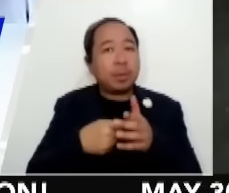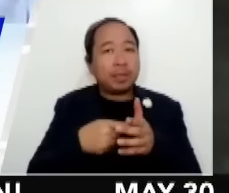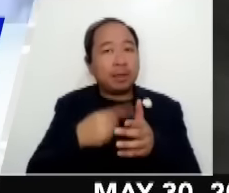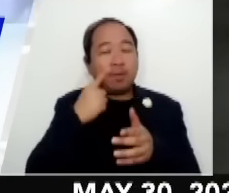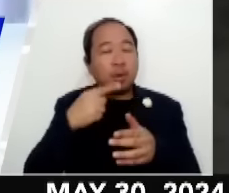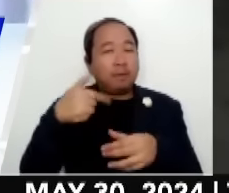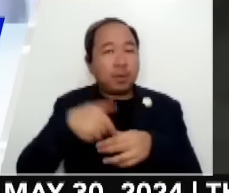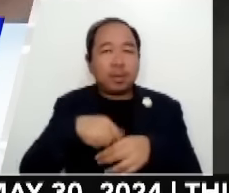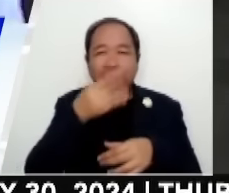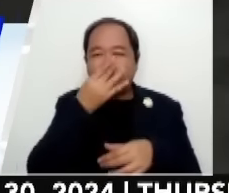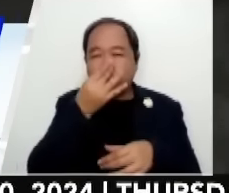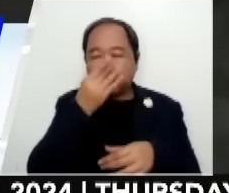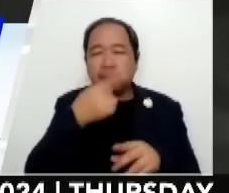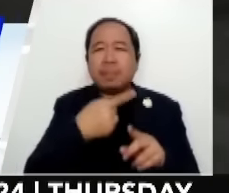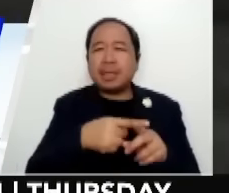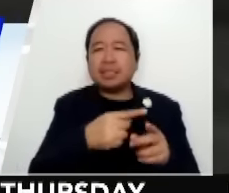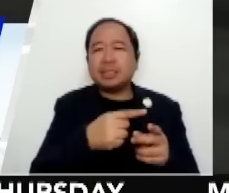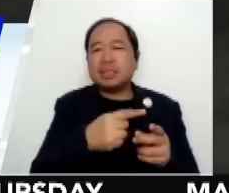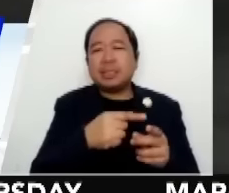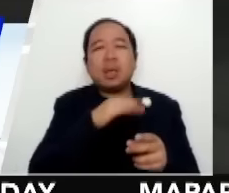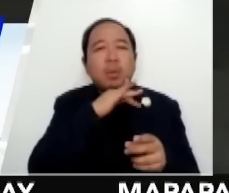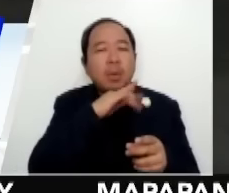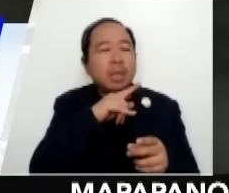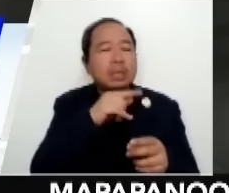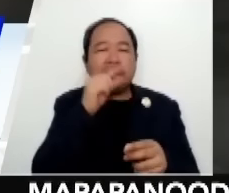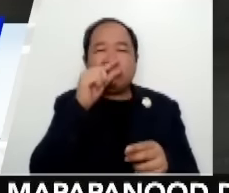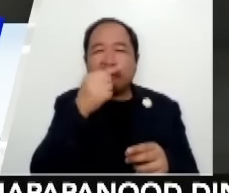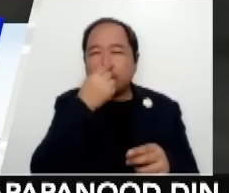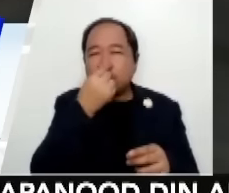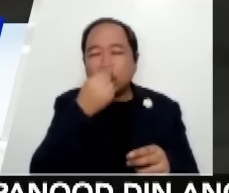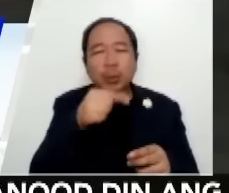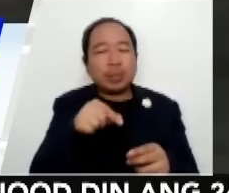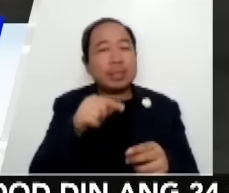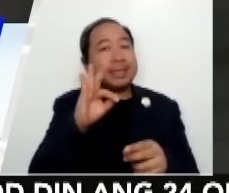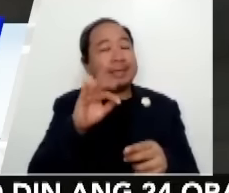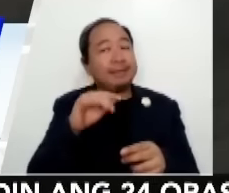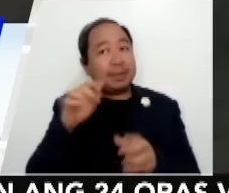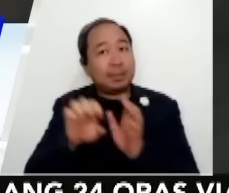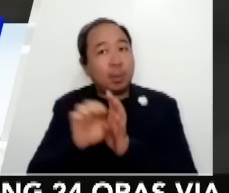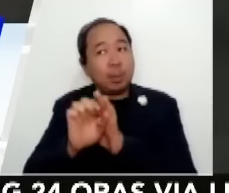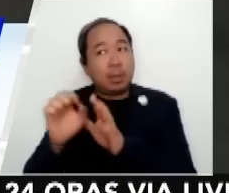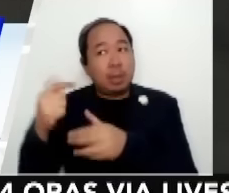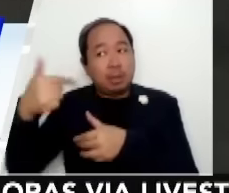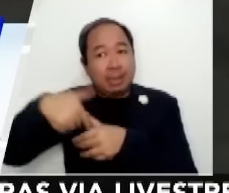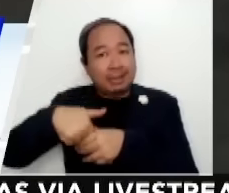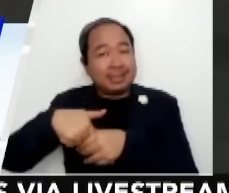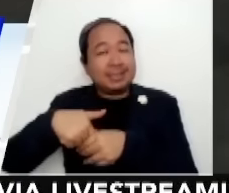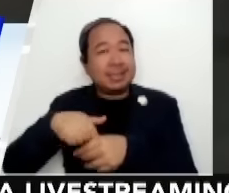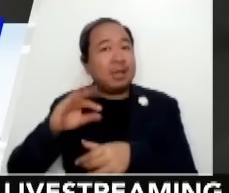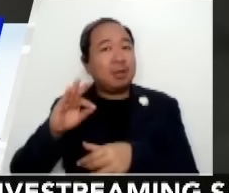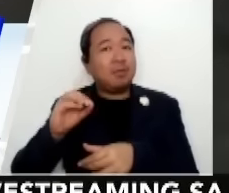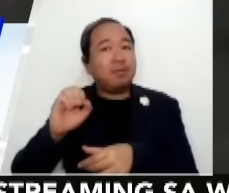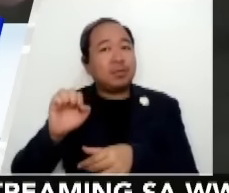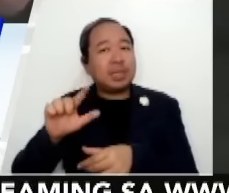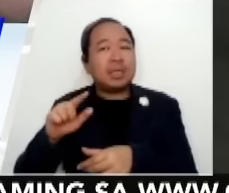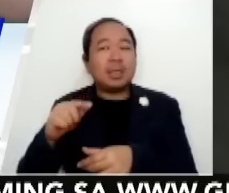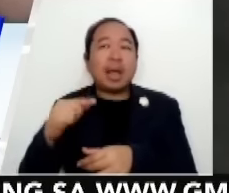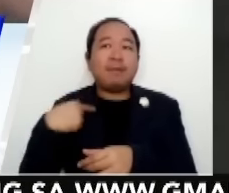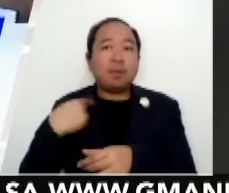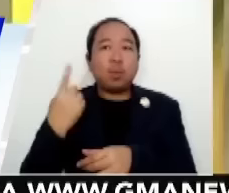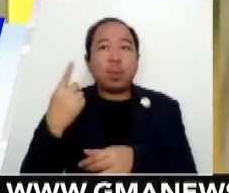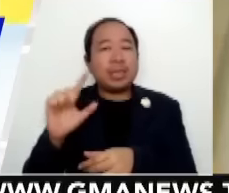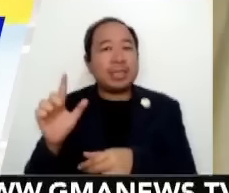also tiny. In fossil fuels, when you burn one unit of fuel, you end up with almost 3